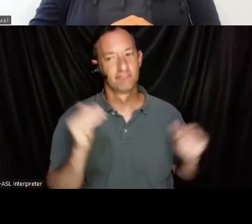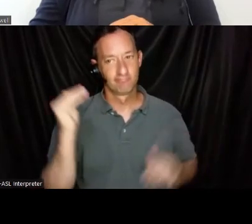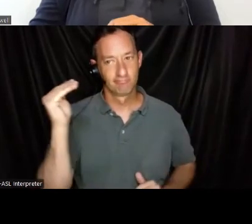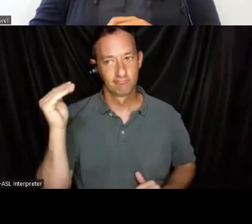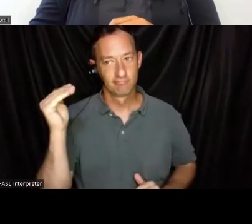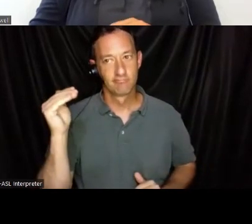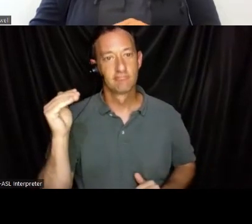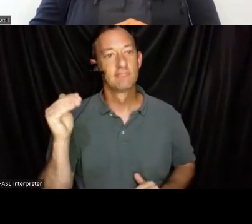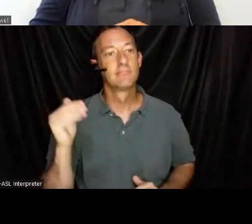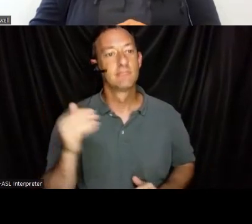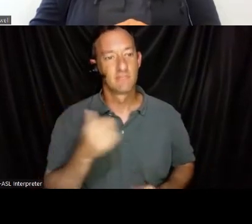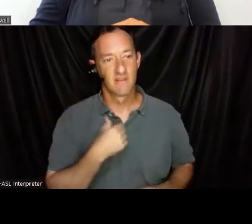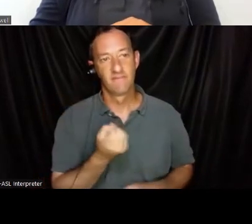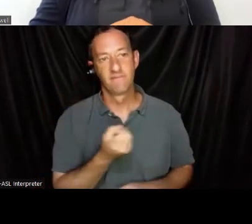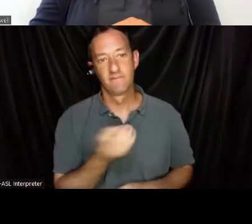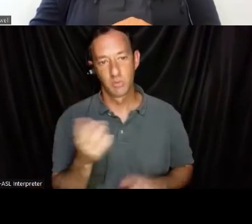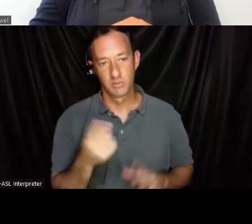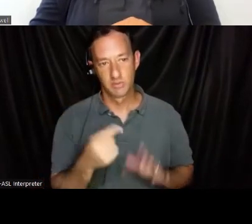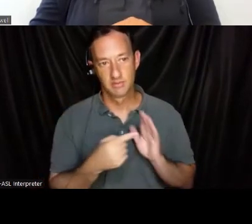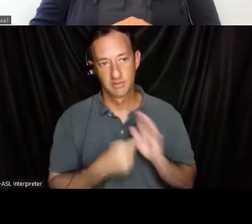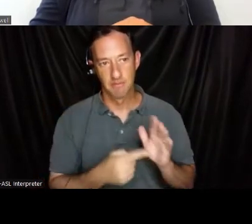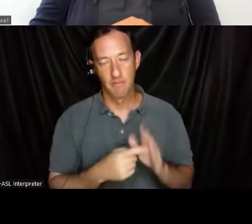So there's a few examples here.